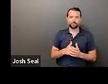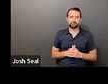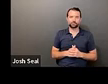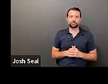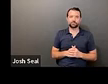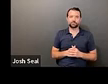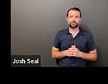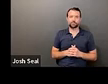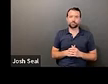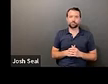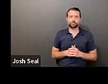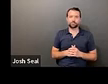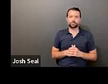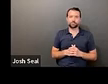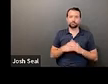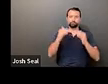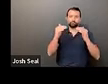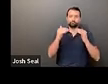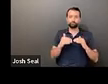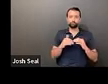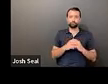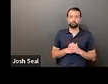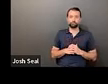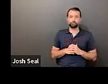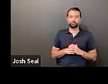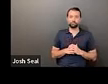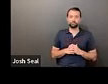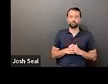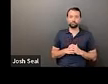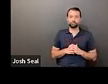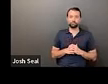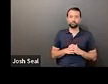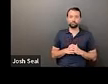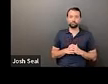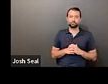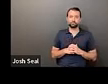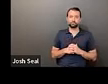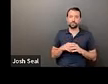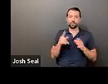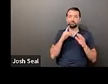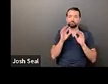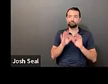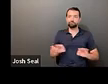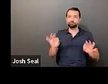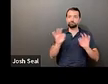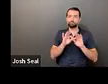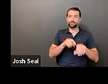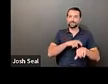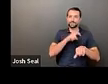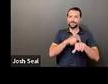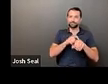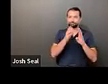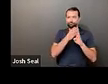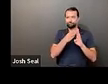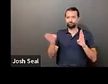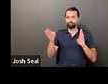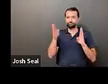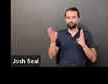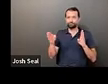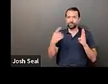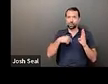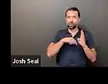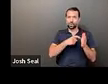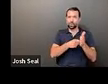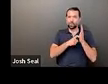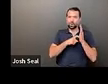And this is another one that just takes a look at some other important, really important timelines that we are all tasked to pay very close